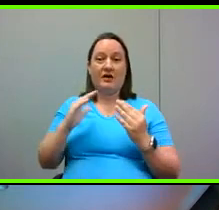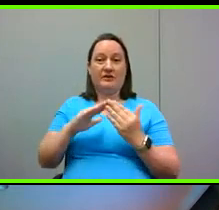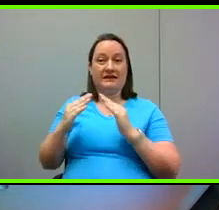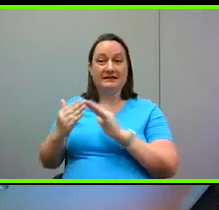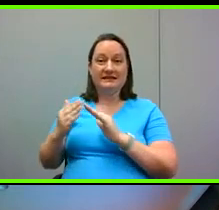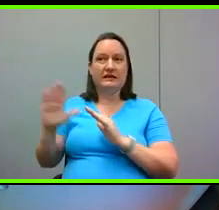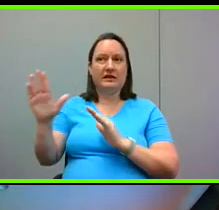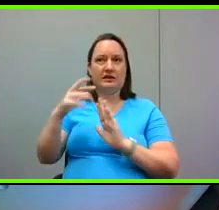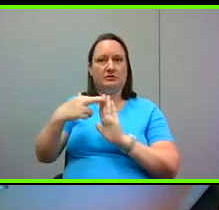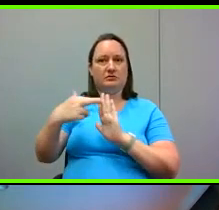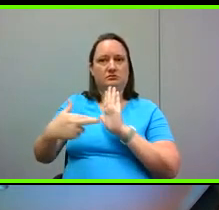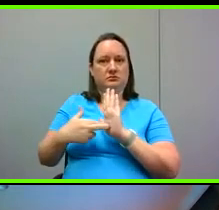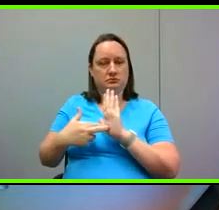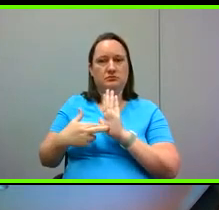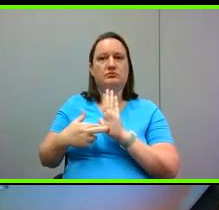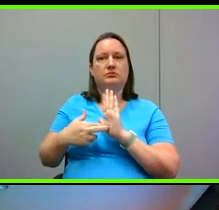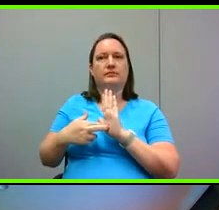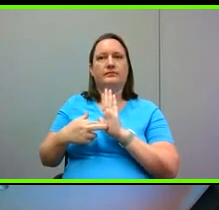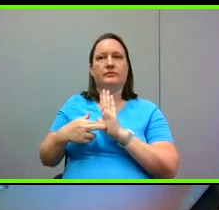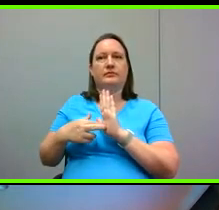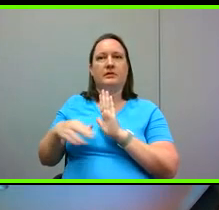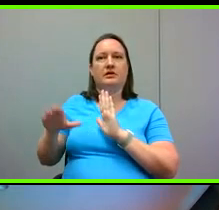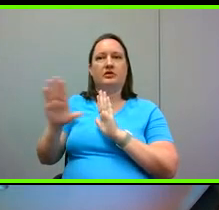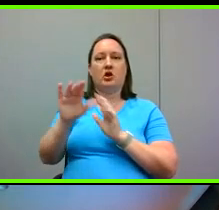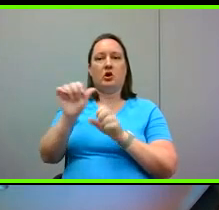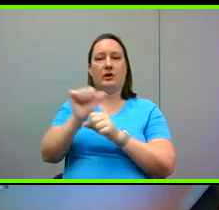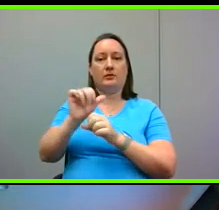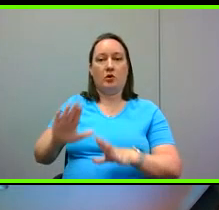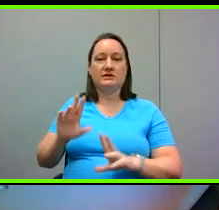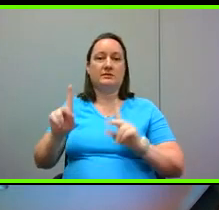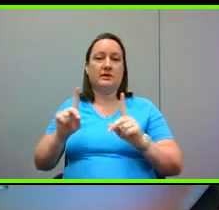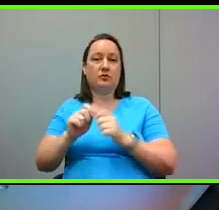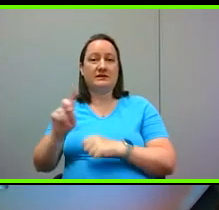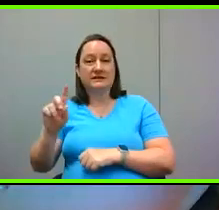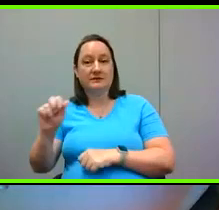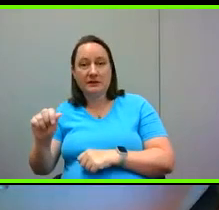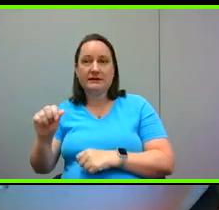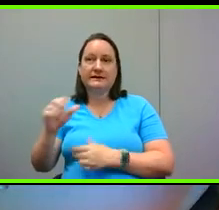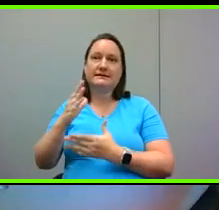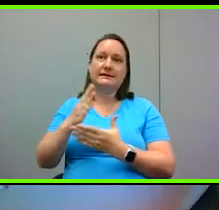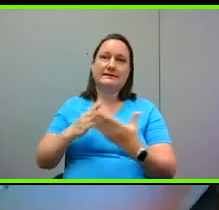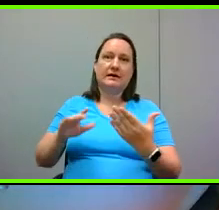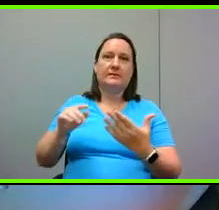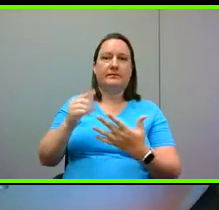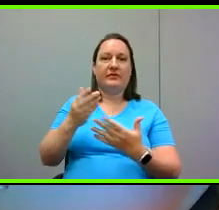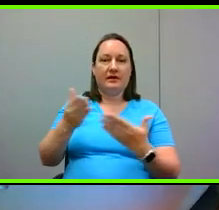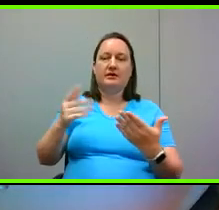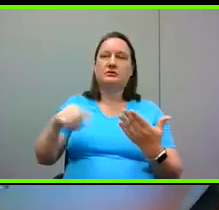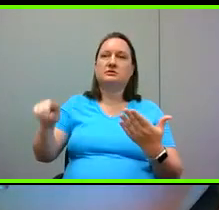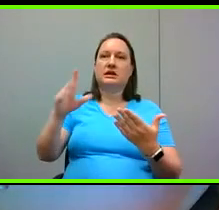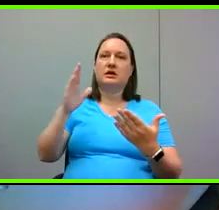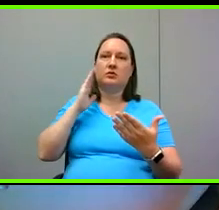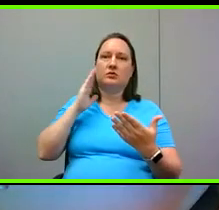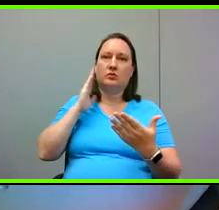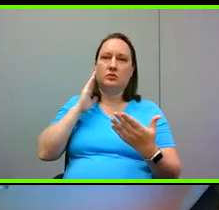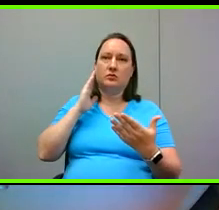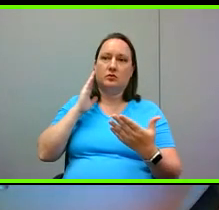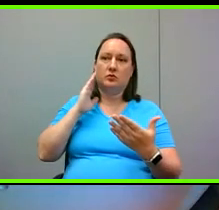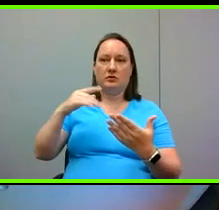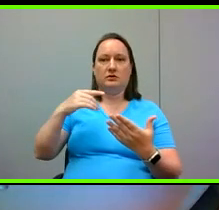for their employees, people with disabilities and have certain ailments, they are basically saying that they're going to be working from home